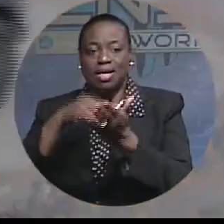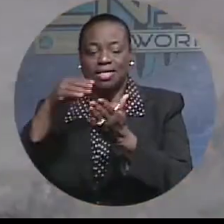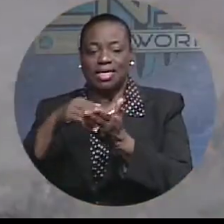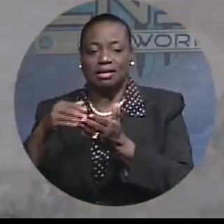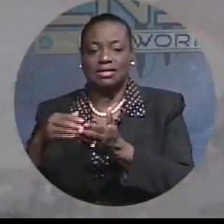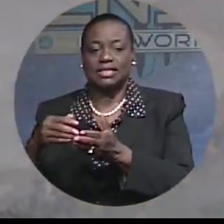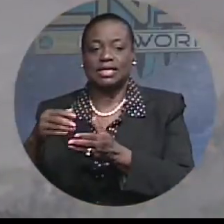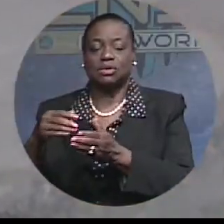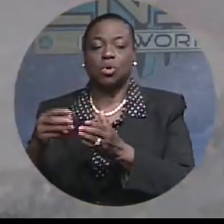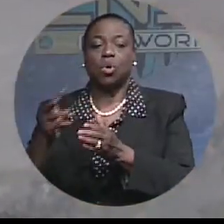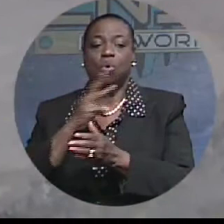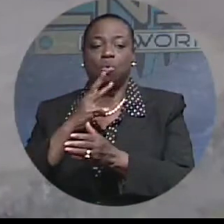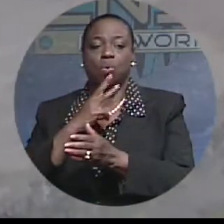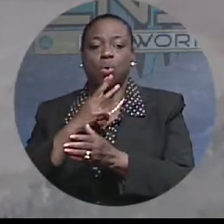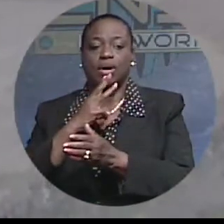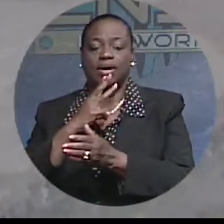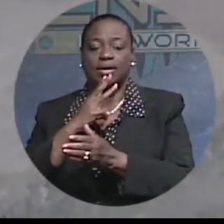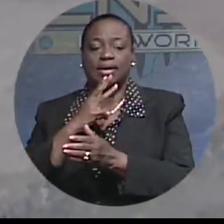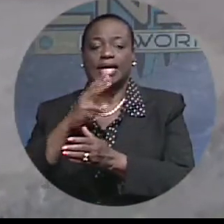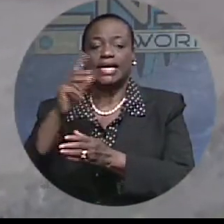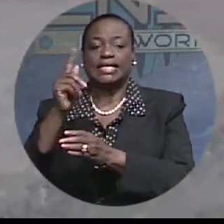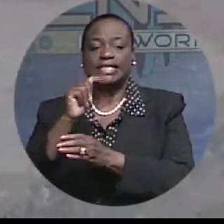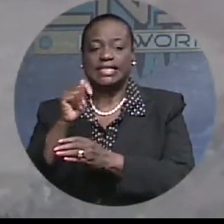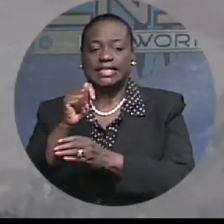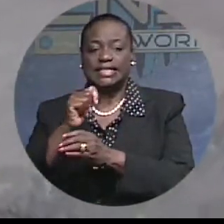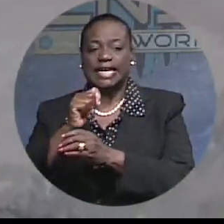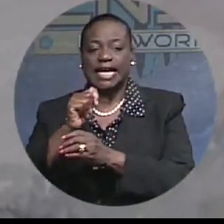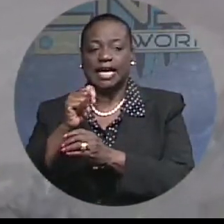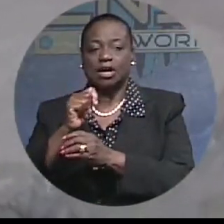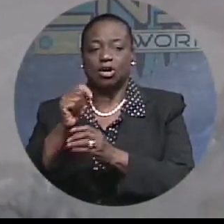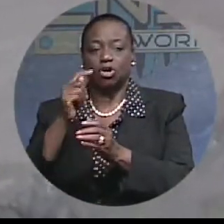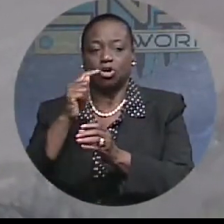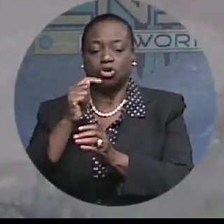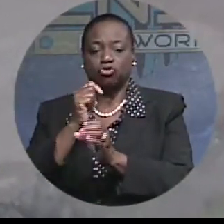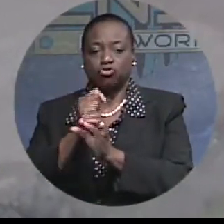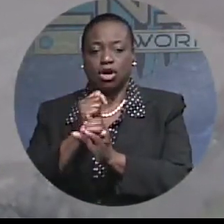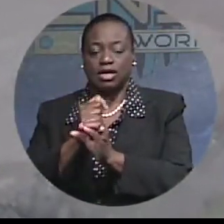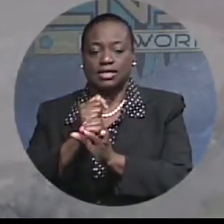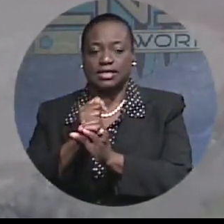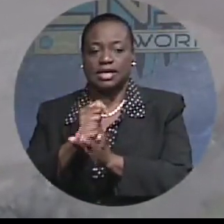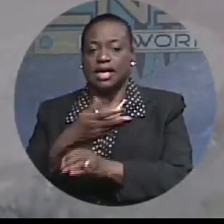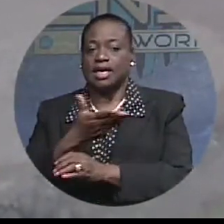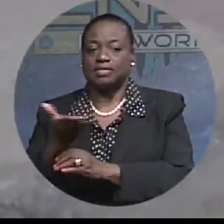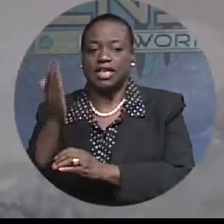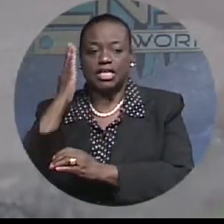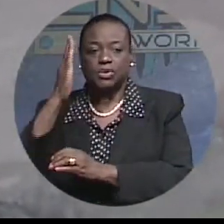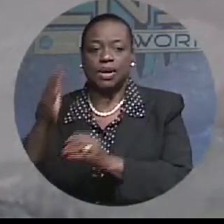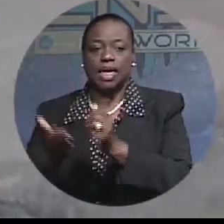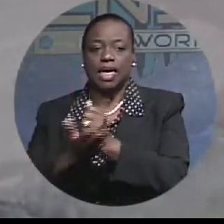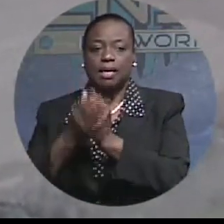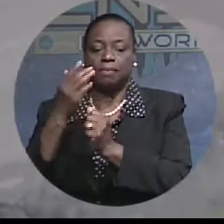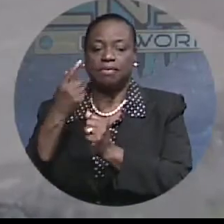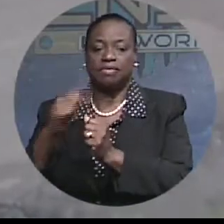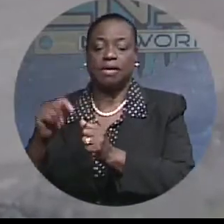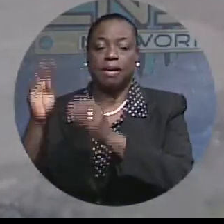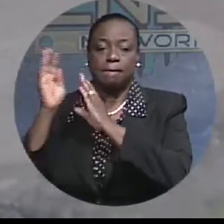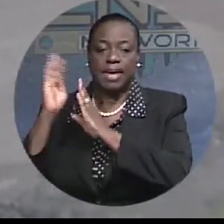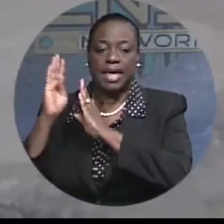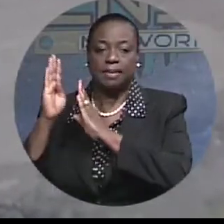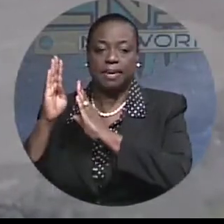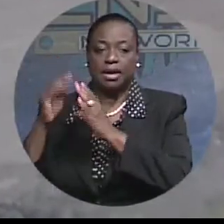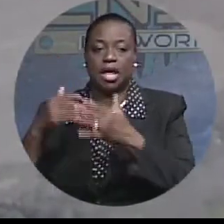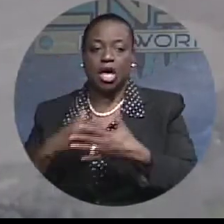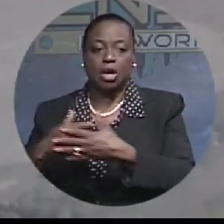gallons water capacity tanker truck. These vehicles are expected to serve the Bahamian communities well into the future.